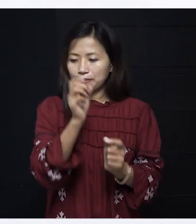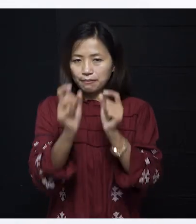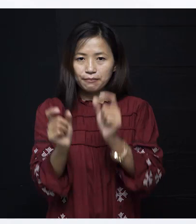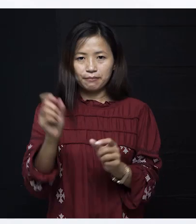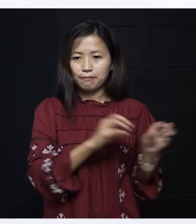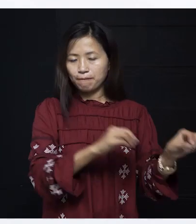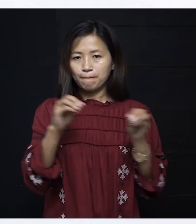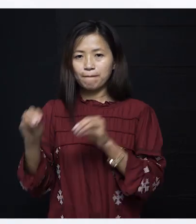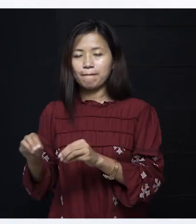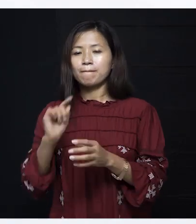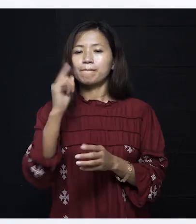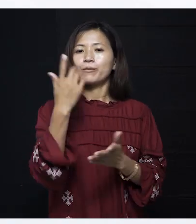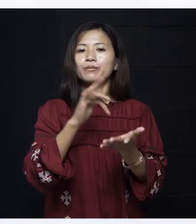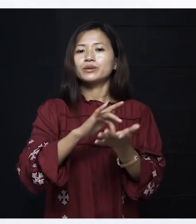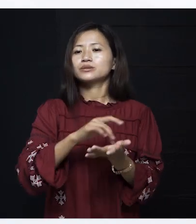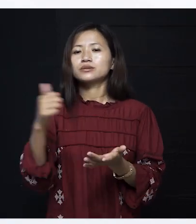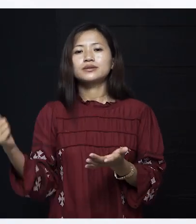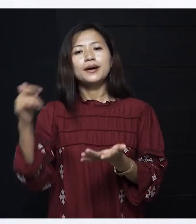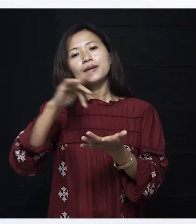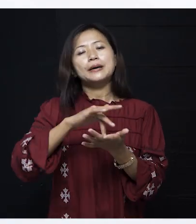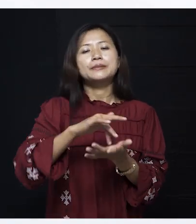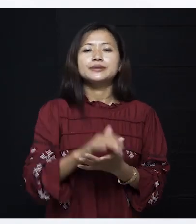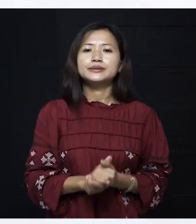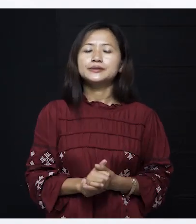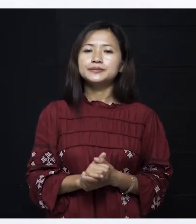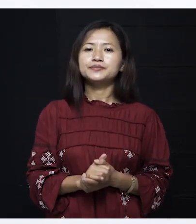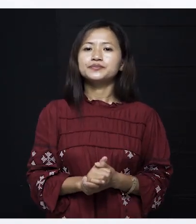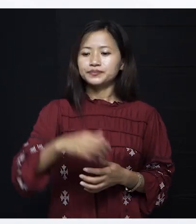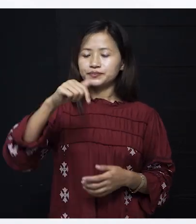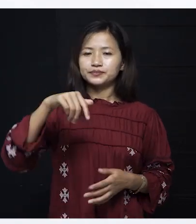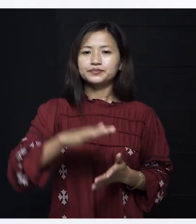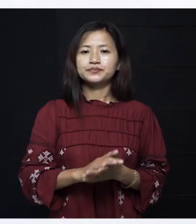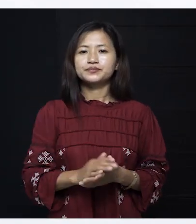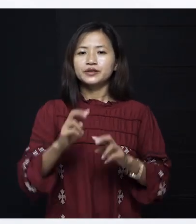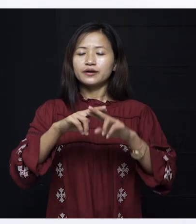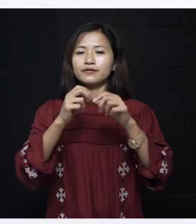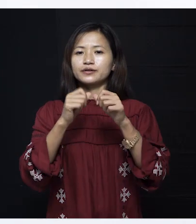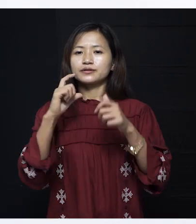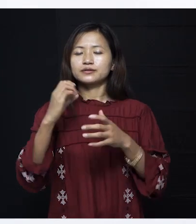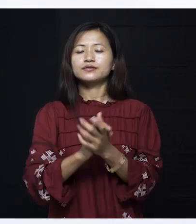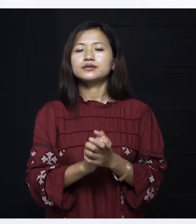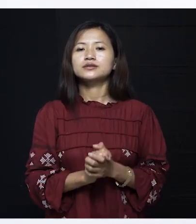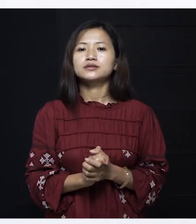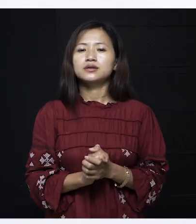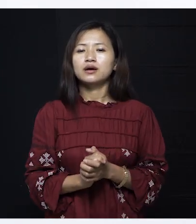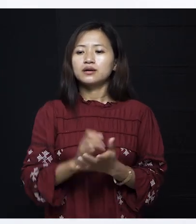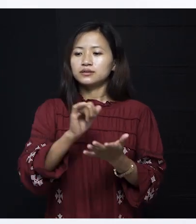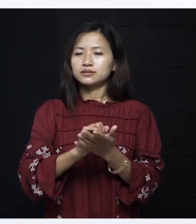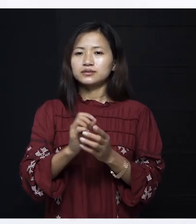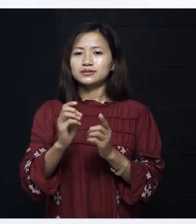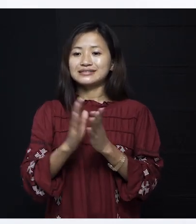people migrate from one place to another place, okay? So here, the factors, okay? The factors that